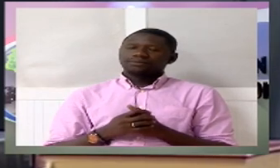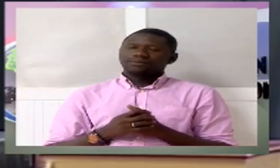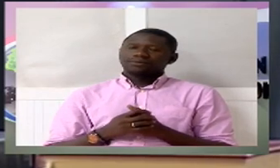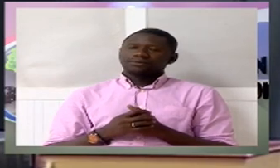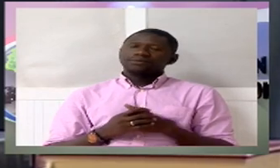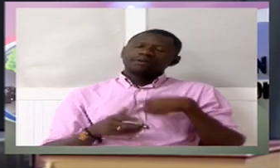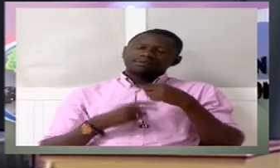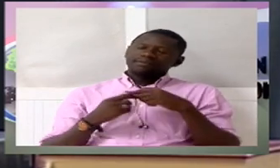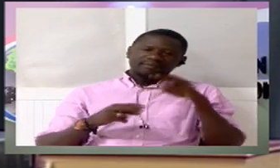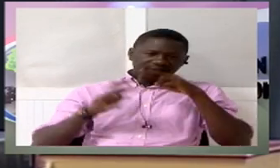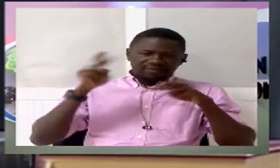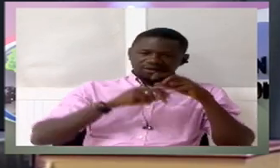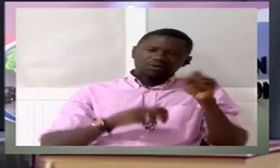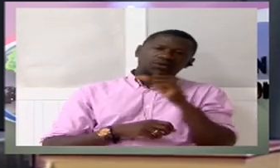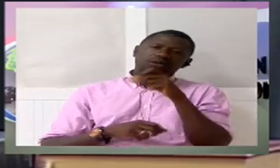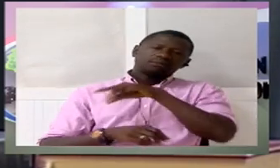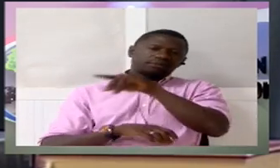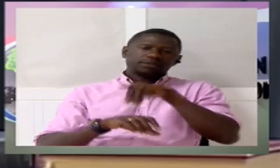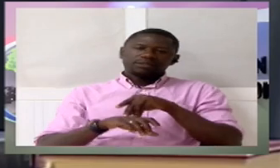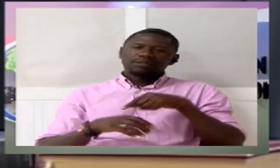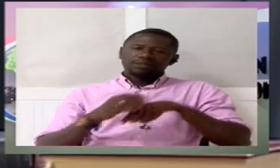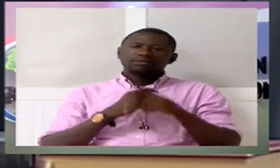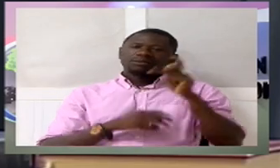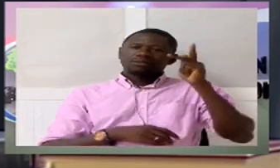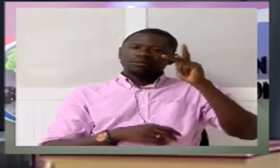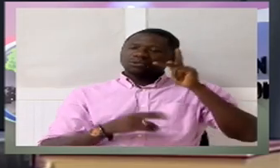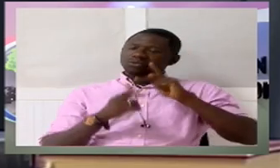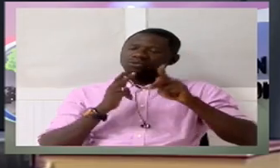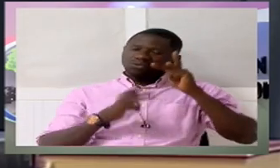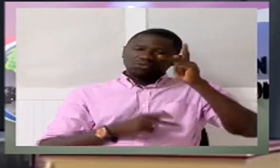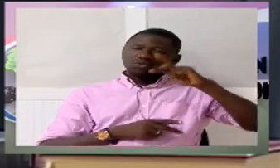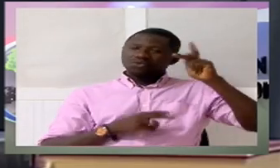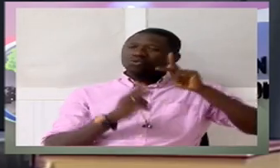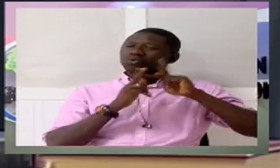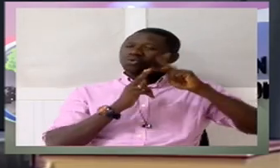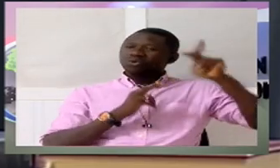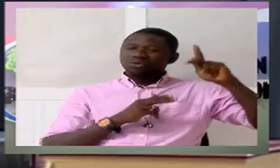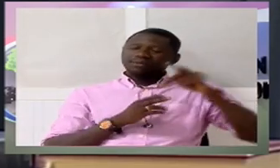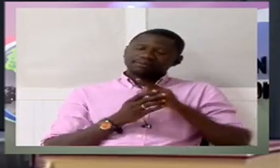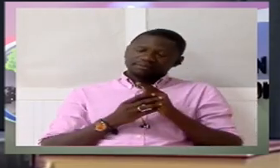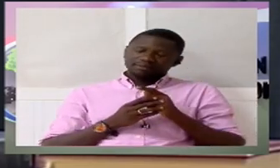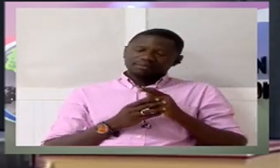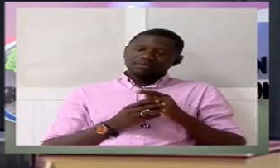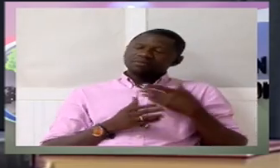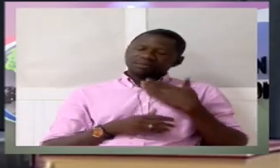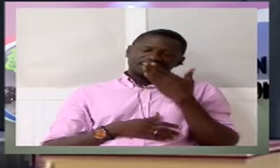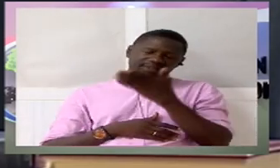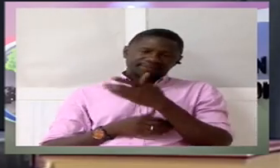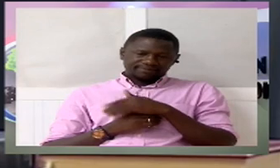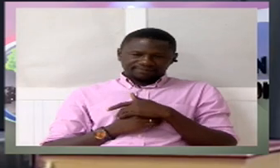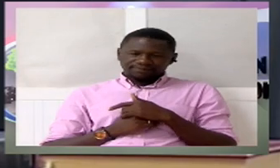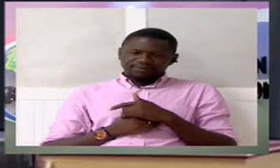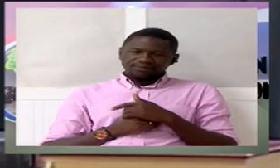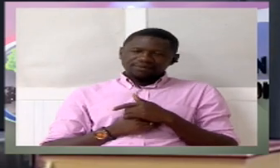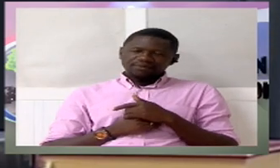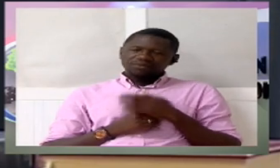I looked for another place in Kololi, and I transferred there. Beje. I was there, but I